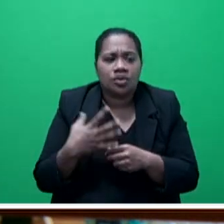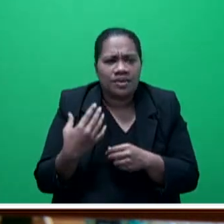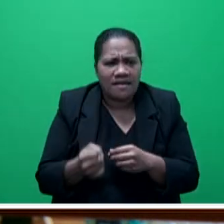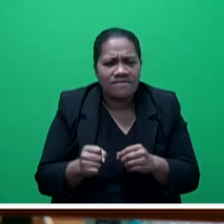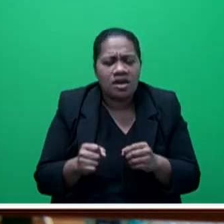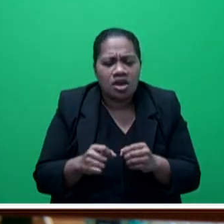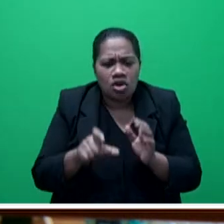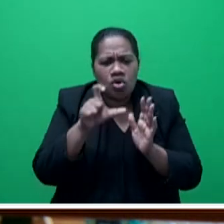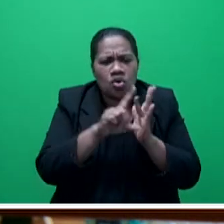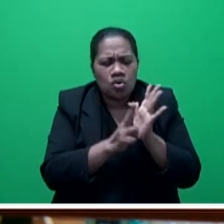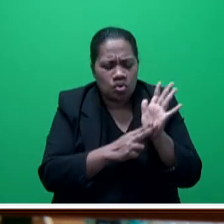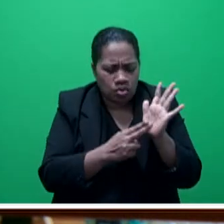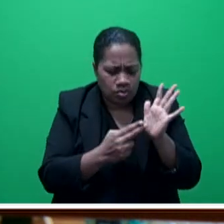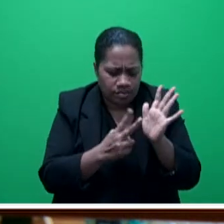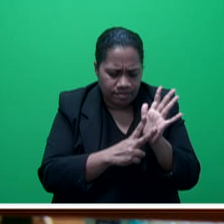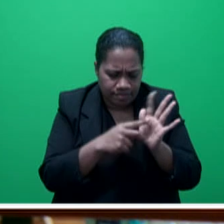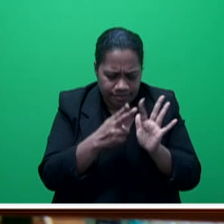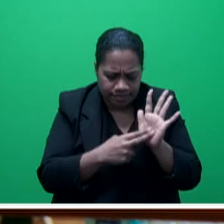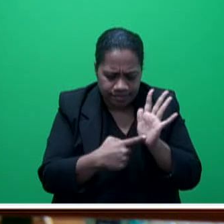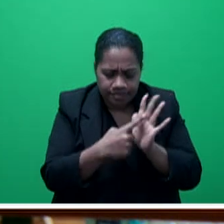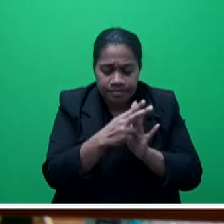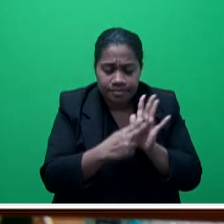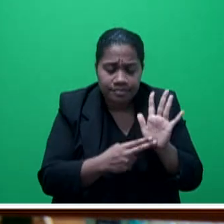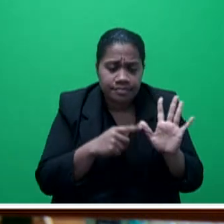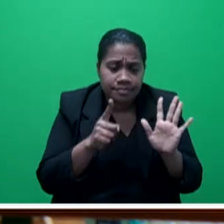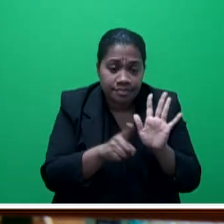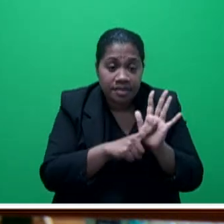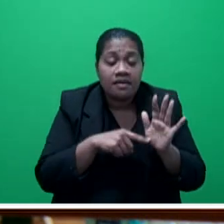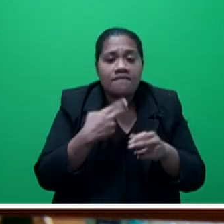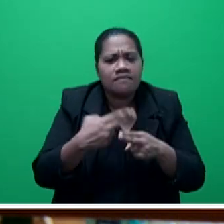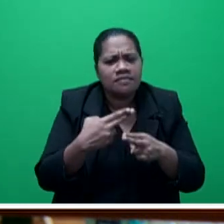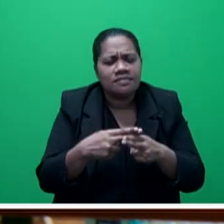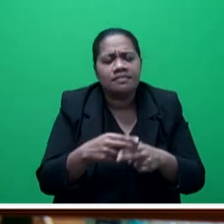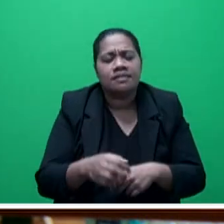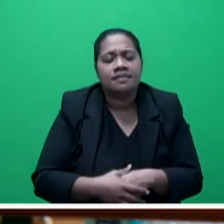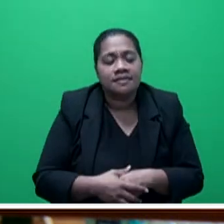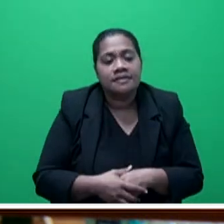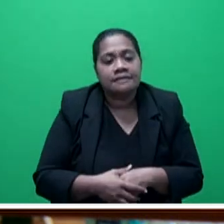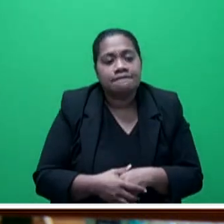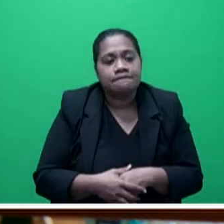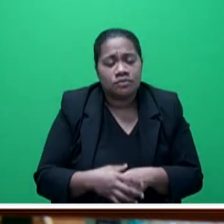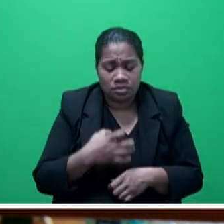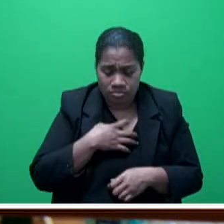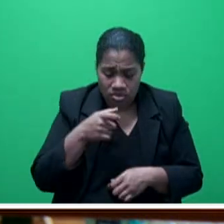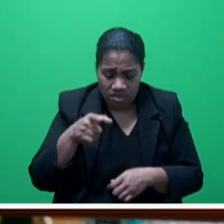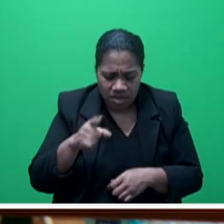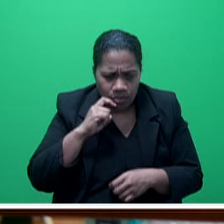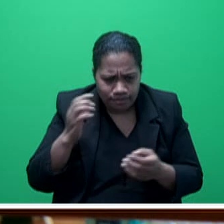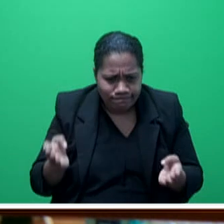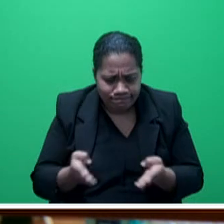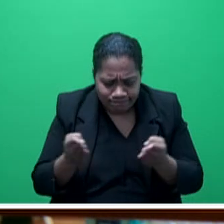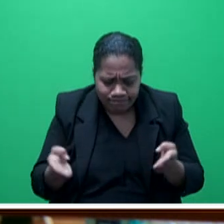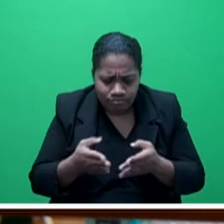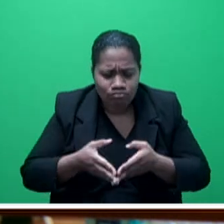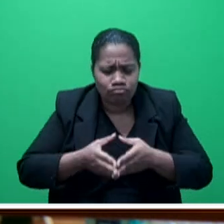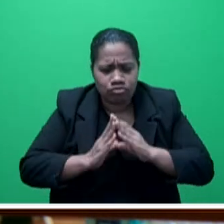soil, waterways, and environment. Furthermore, the initiative will encourage the establishment of organic fertilizer-based